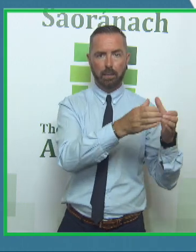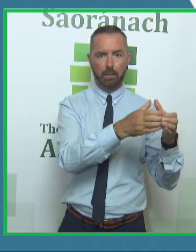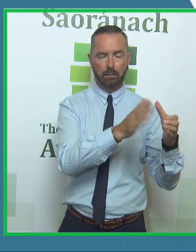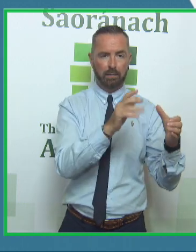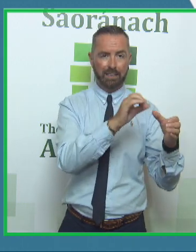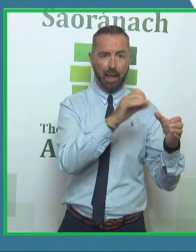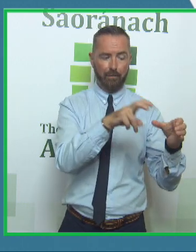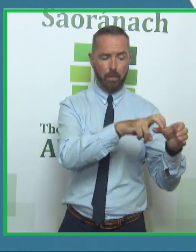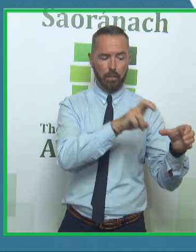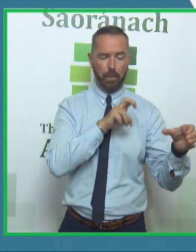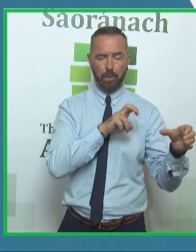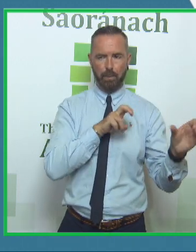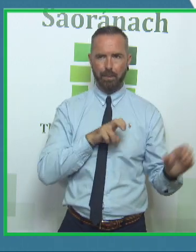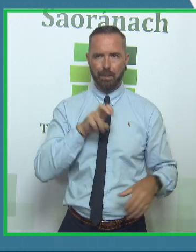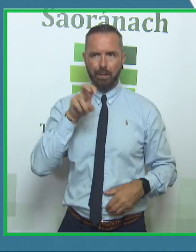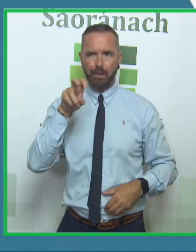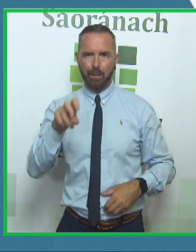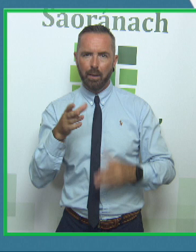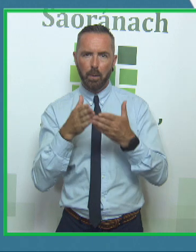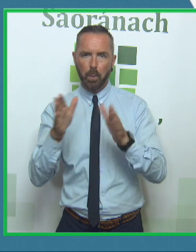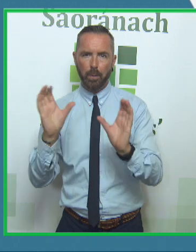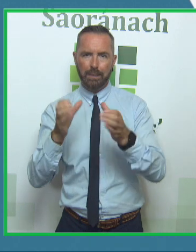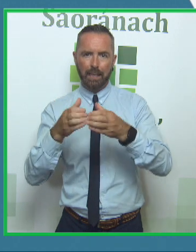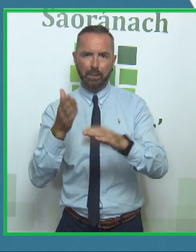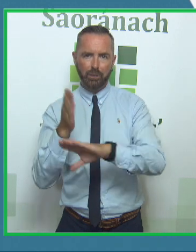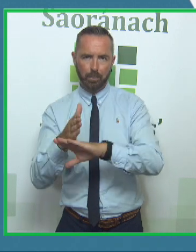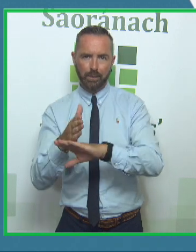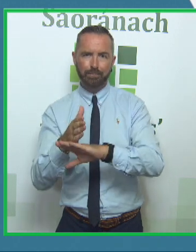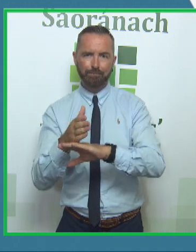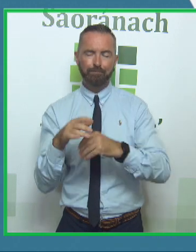sector into better resourced and more secure public sector positions.